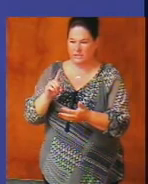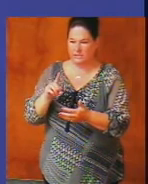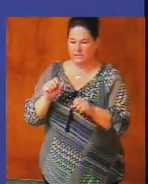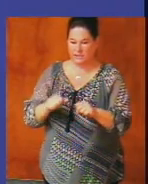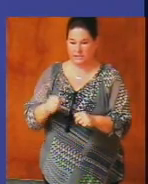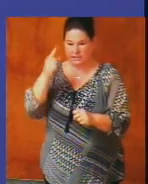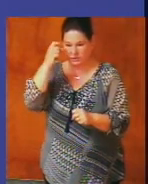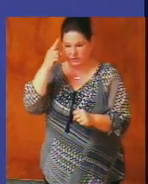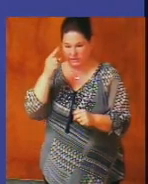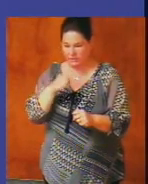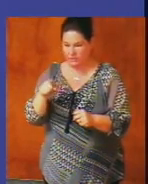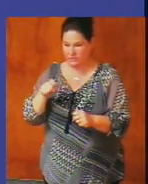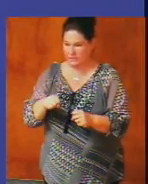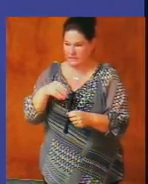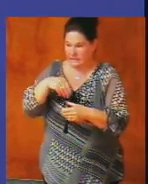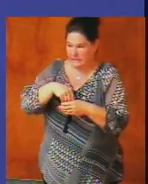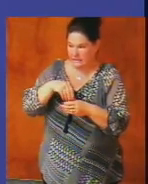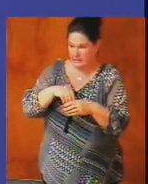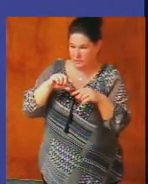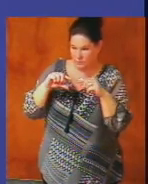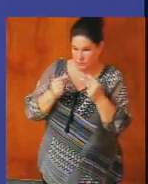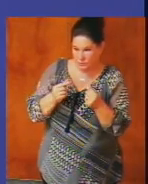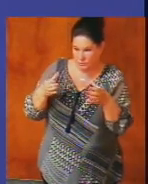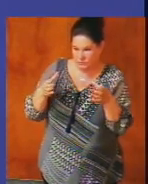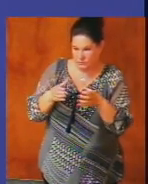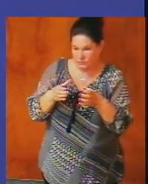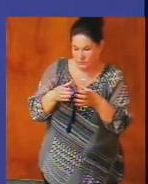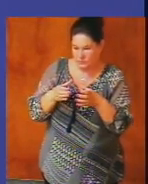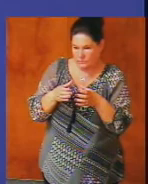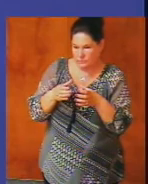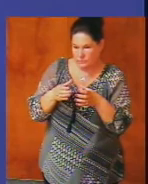to kind of be in the in crowd.